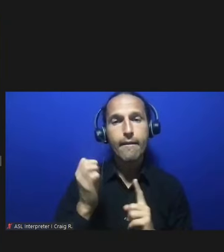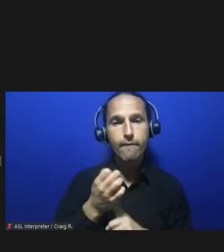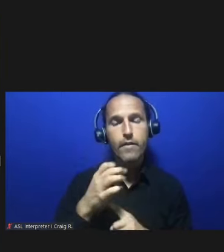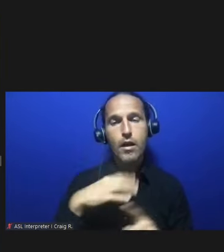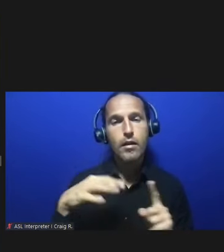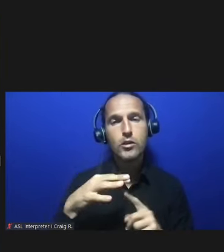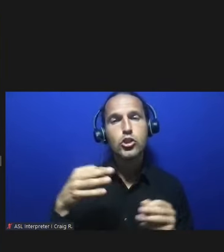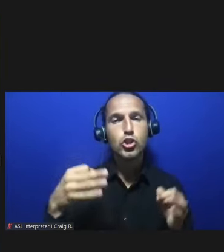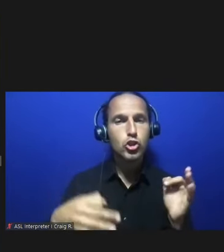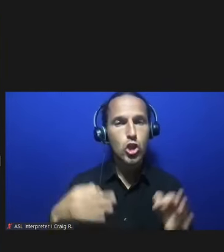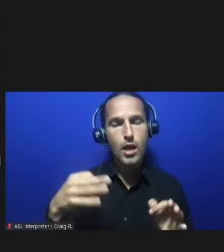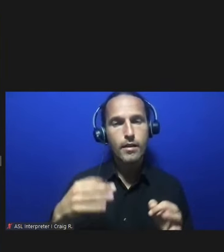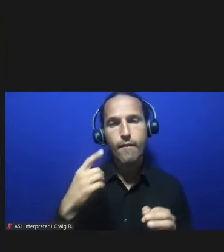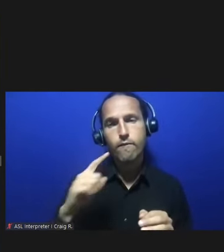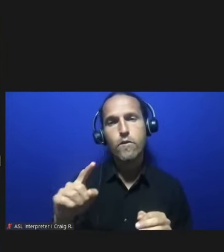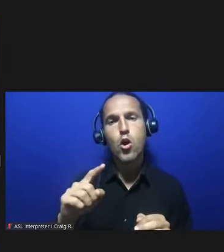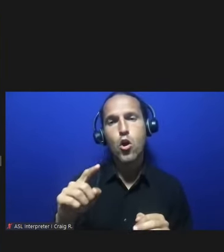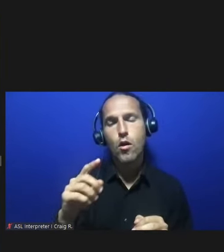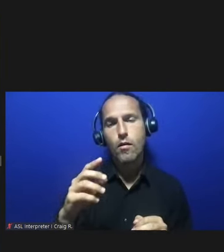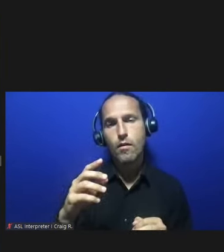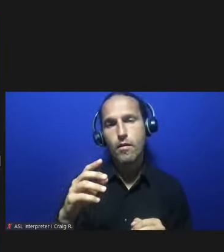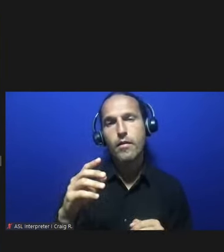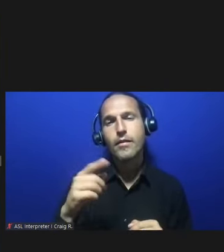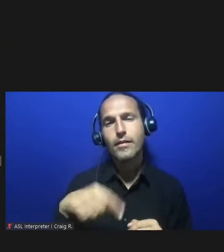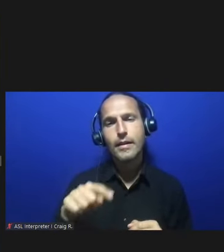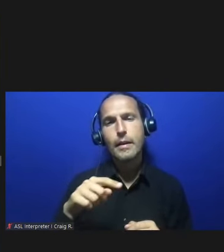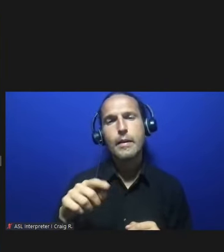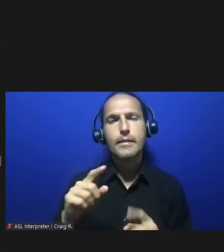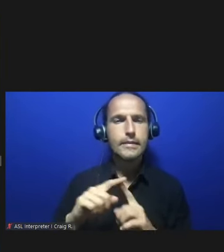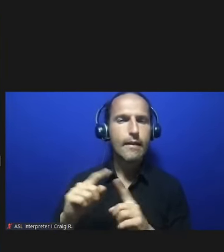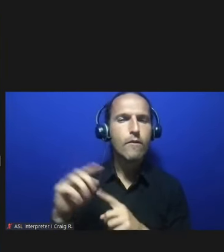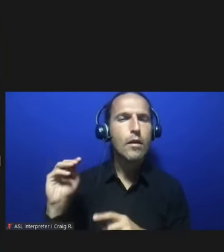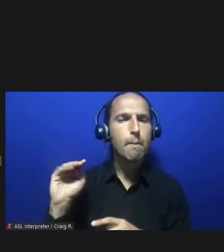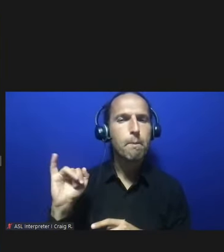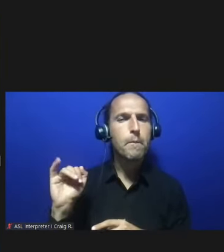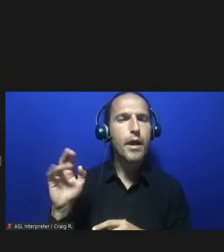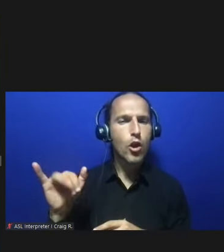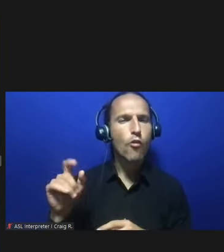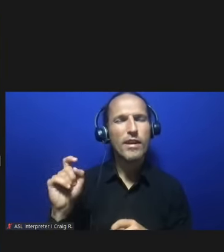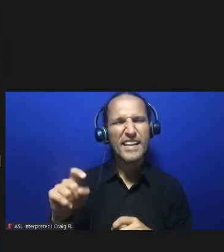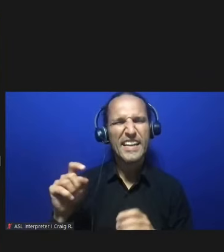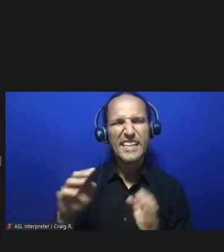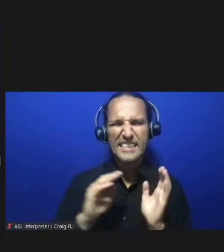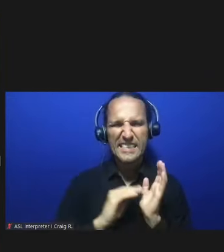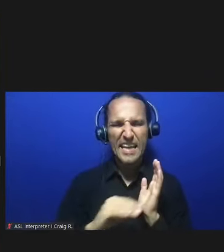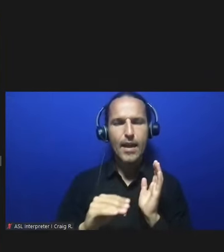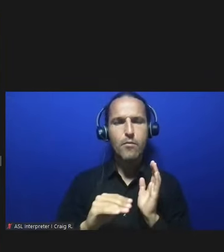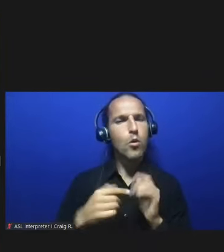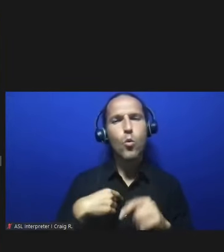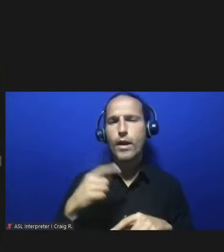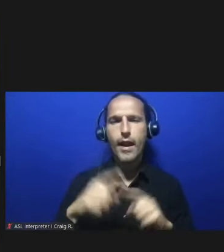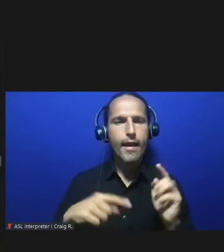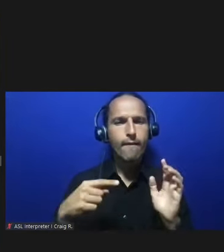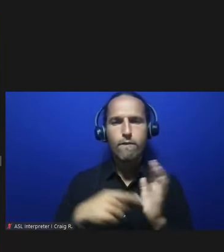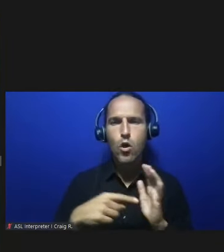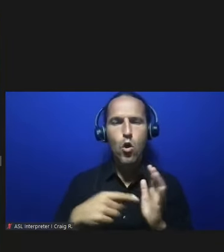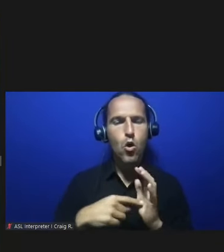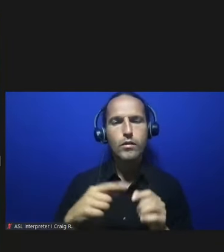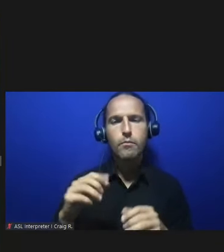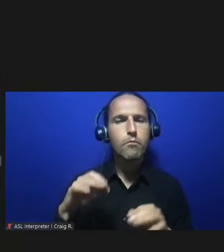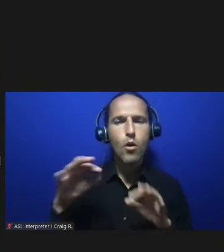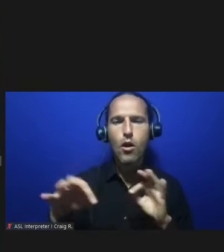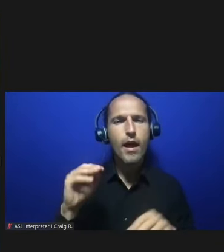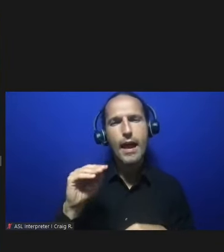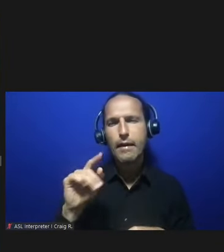environmental justice for minorities. We need to be exempt. We cannot afford to give any MTA